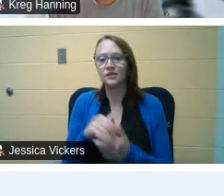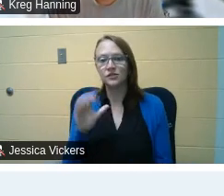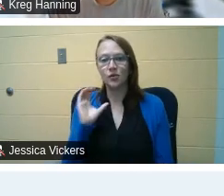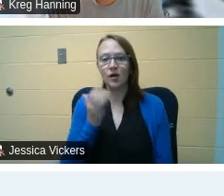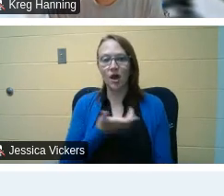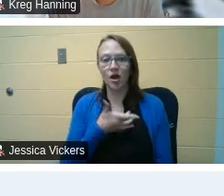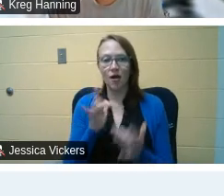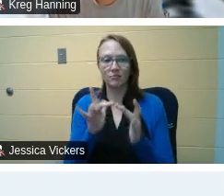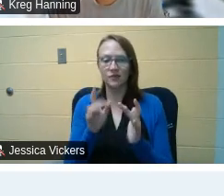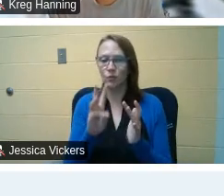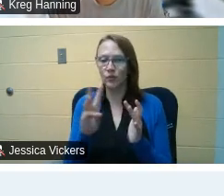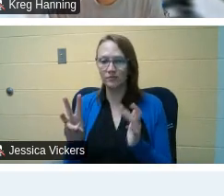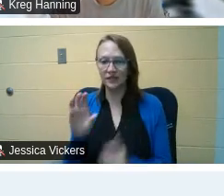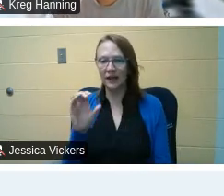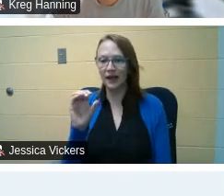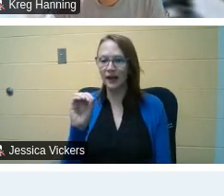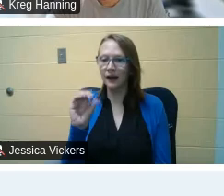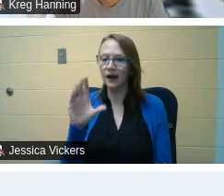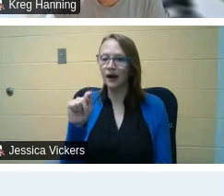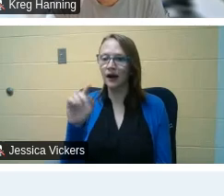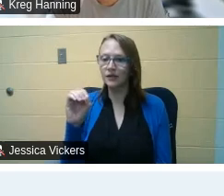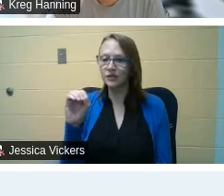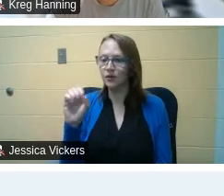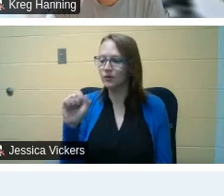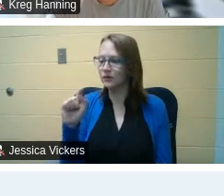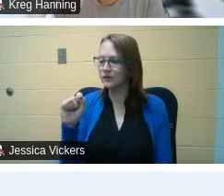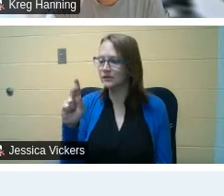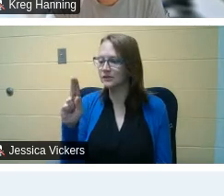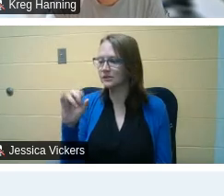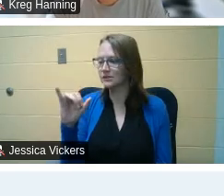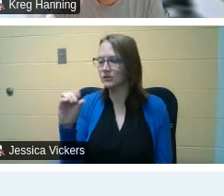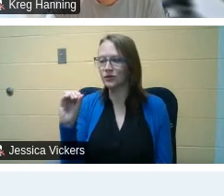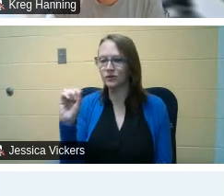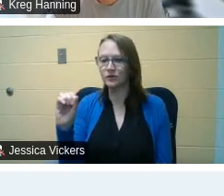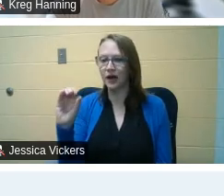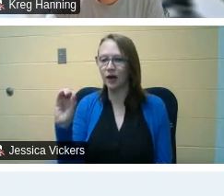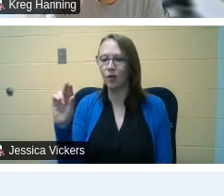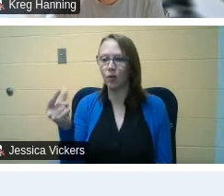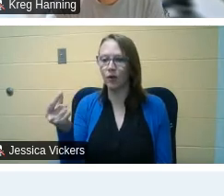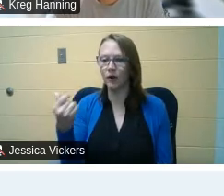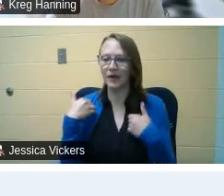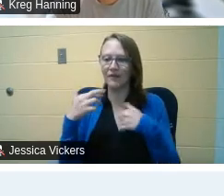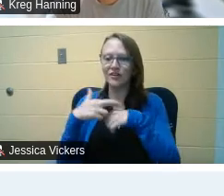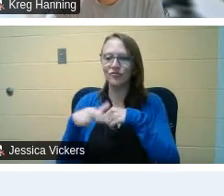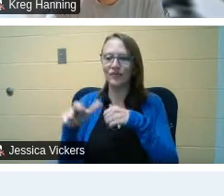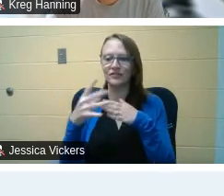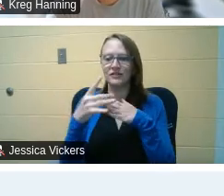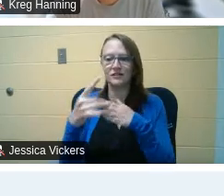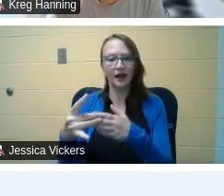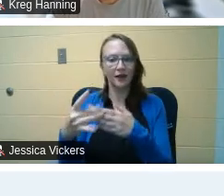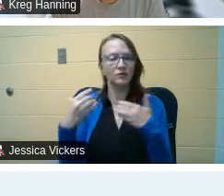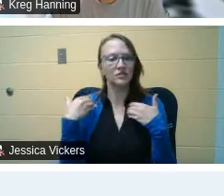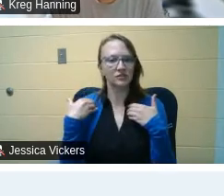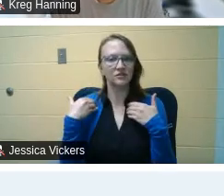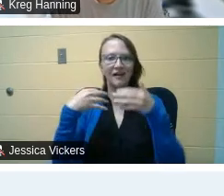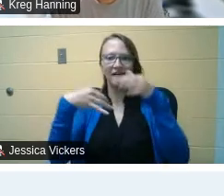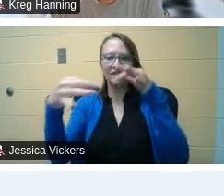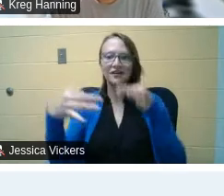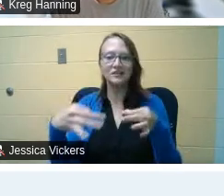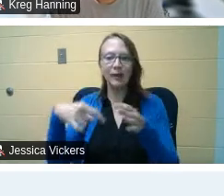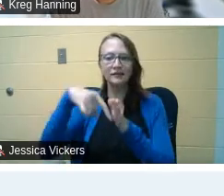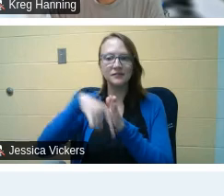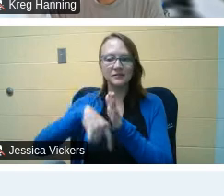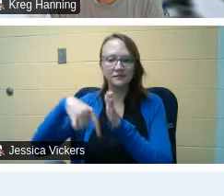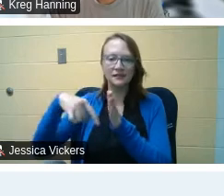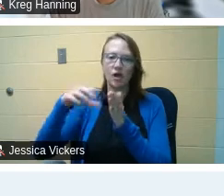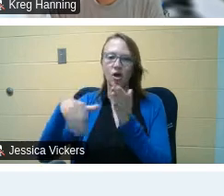website, octostudio.org, you'll find both a reference guide, which kind of goes through all of the features and blocks in the app